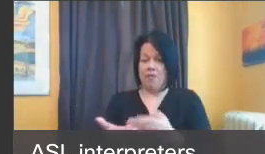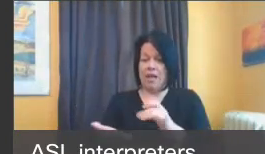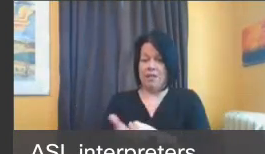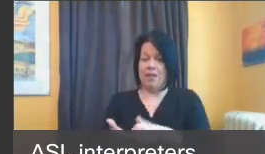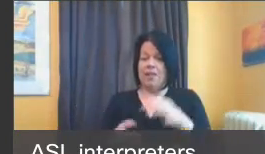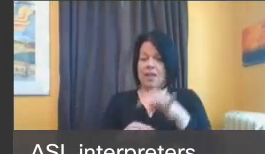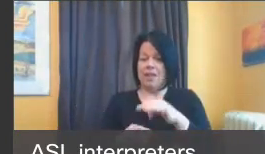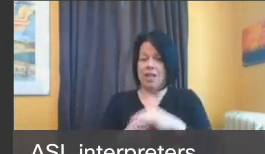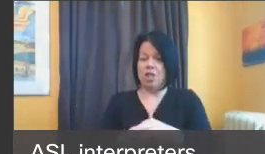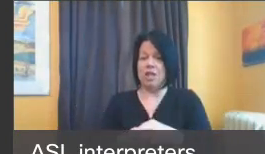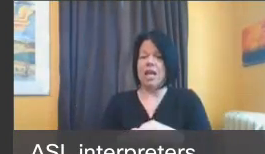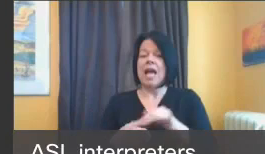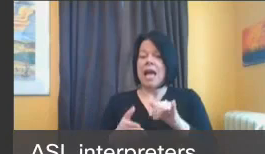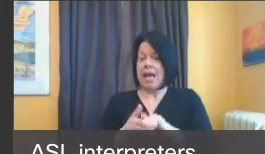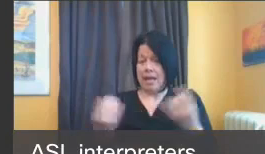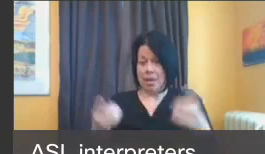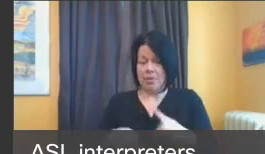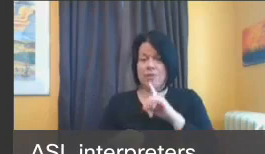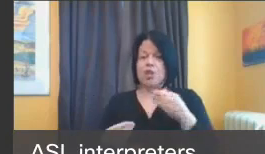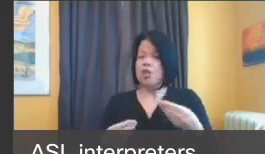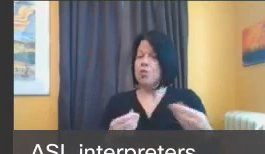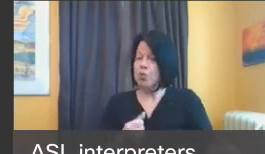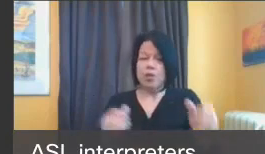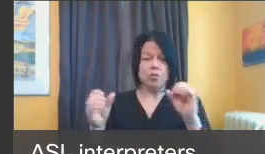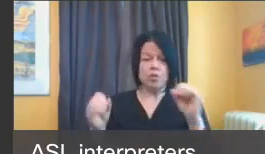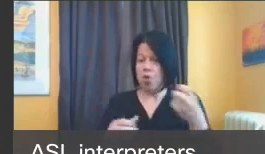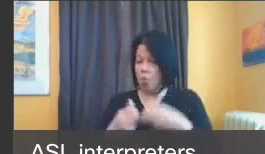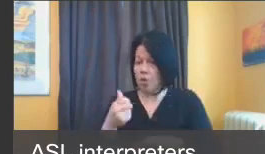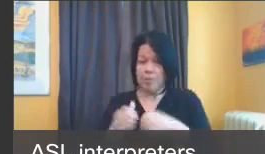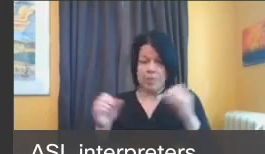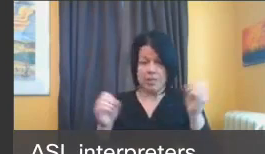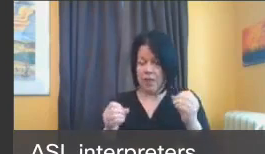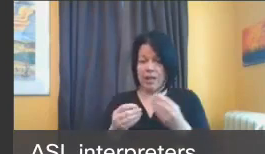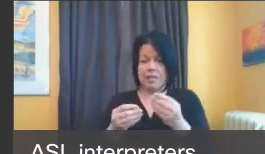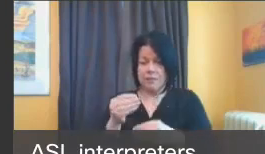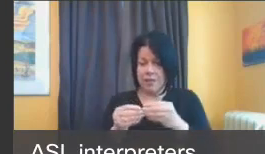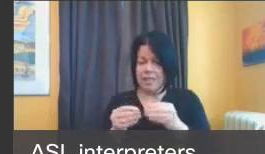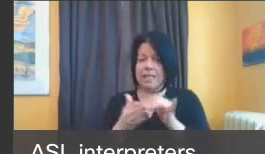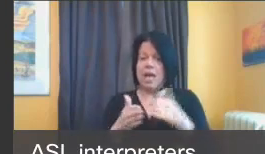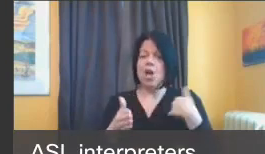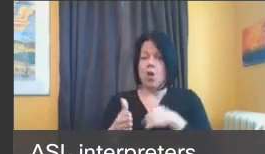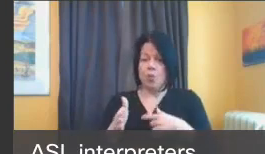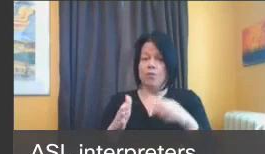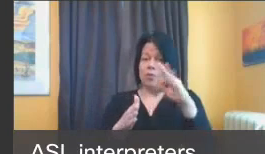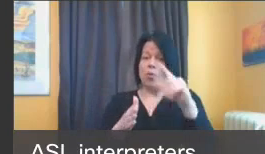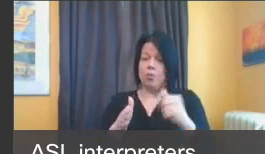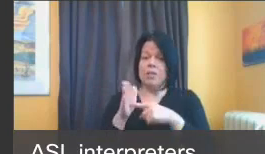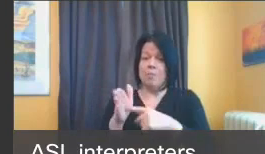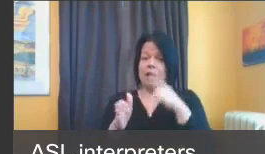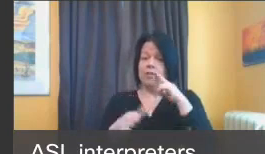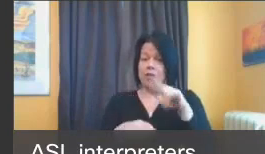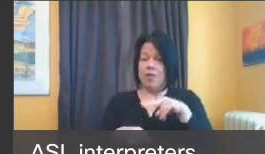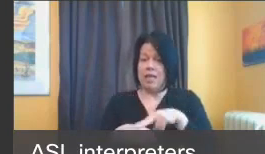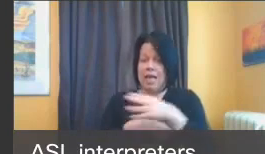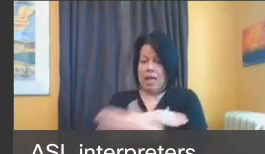election had gone very smoothly, that there weren't any major problems to fix, that Florida was a model for the nation. And from